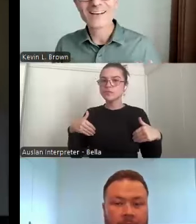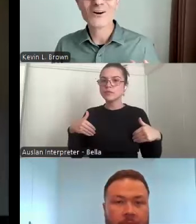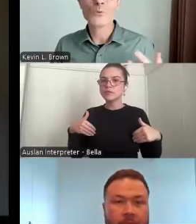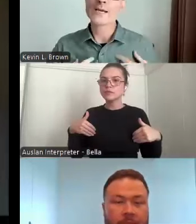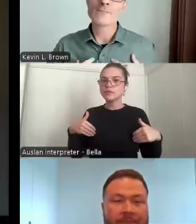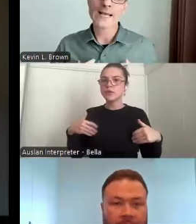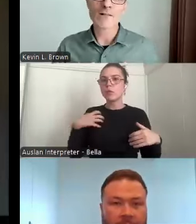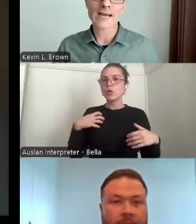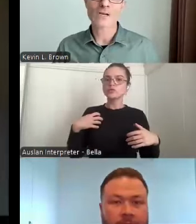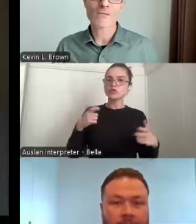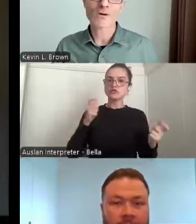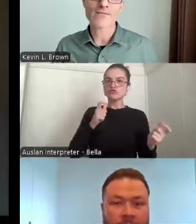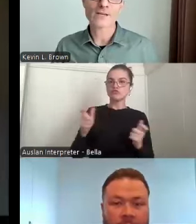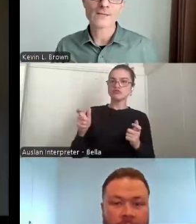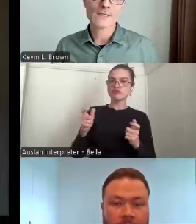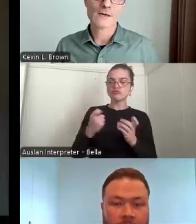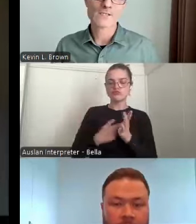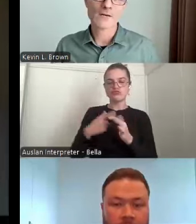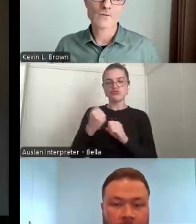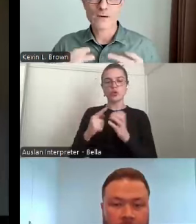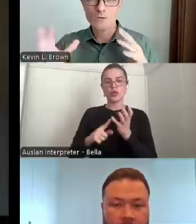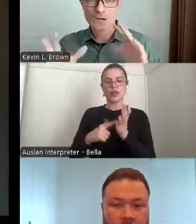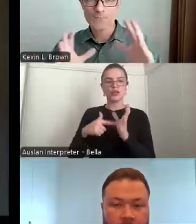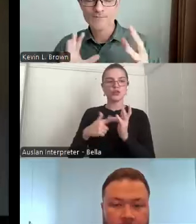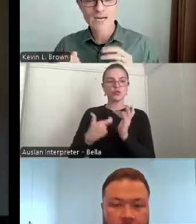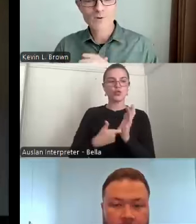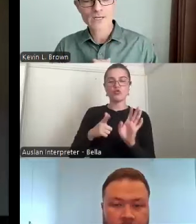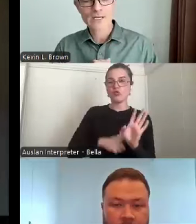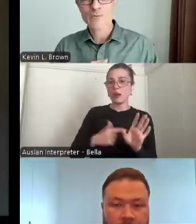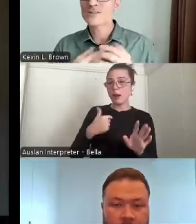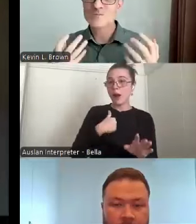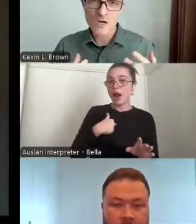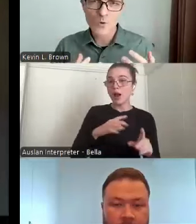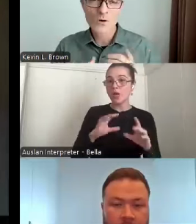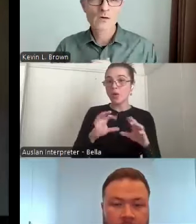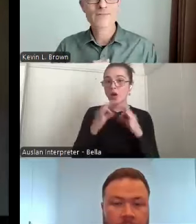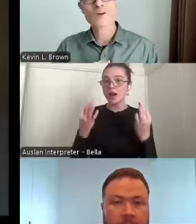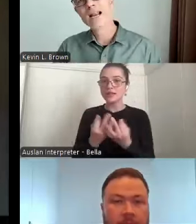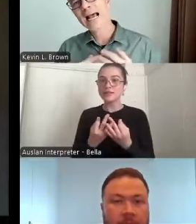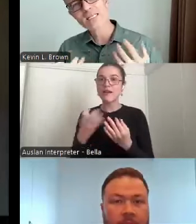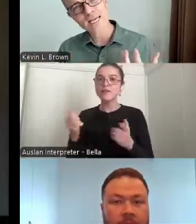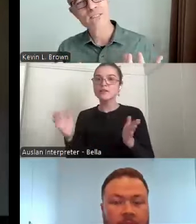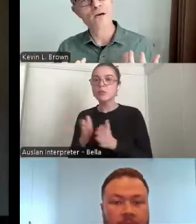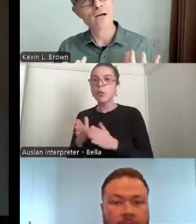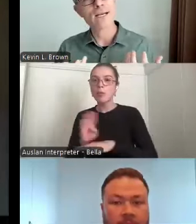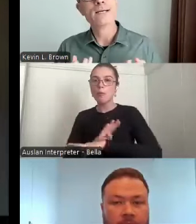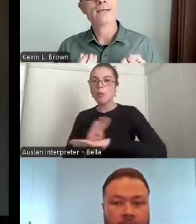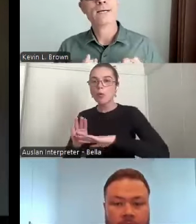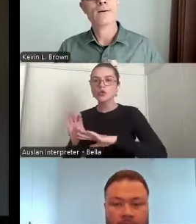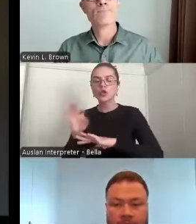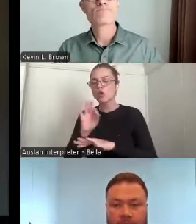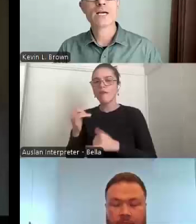regulatory. You know, we at Mighty Ally have a nonprofit ourselves, right? We're a nonprofit hybrid. We have a small board. They're not as